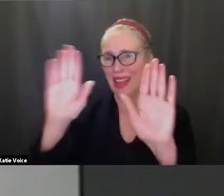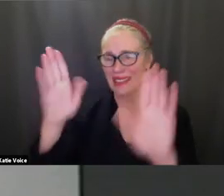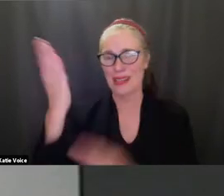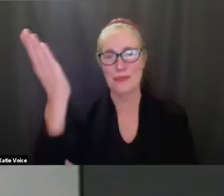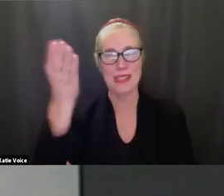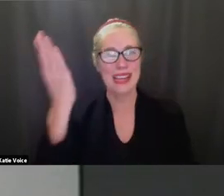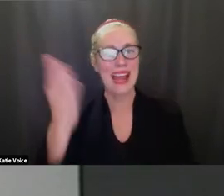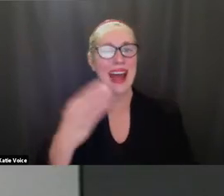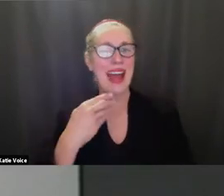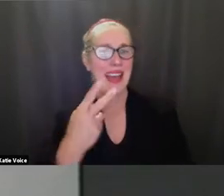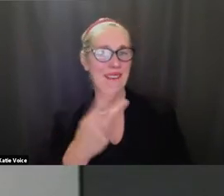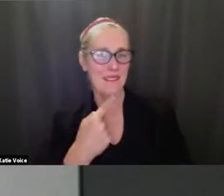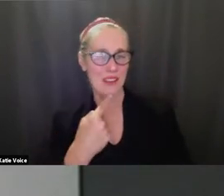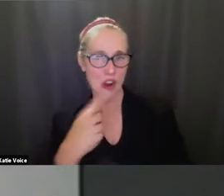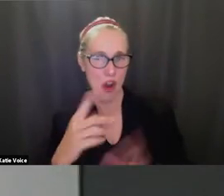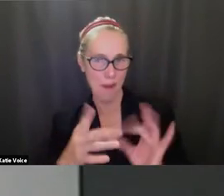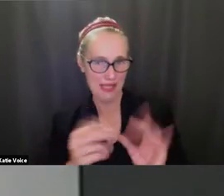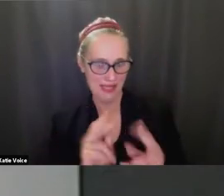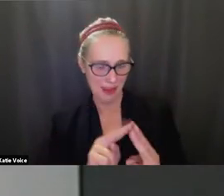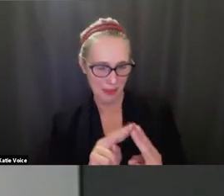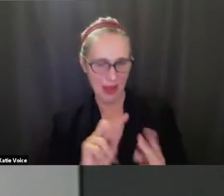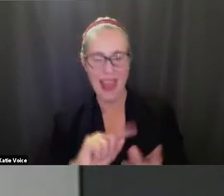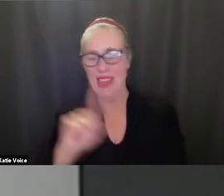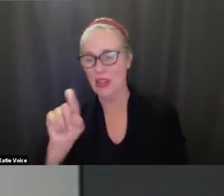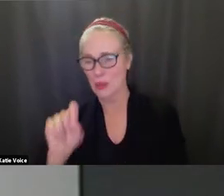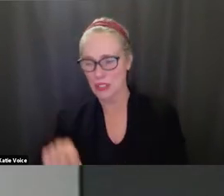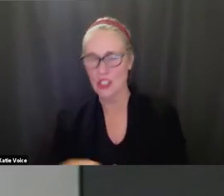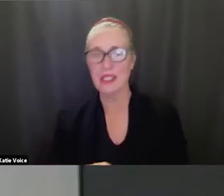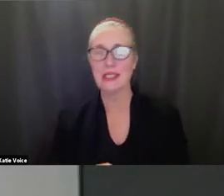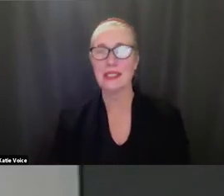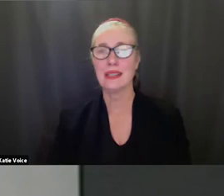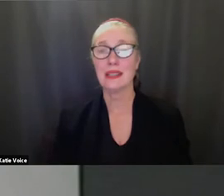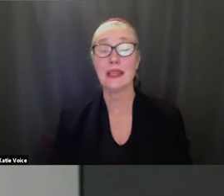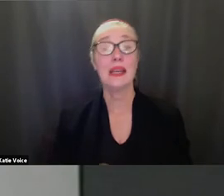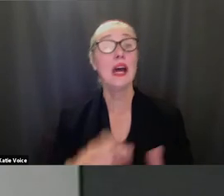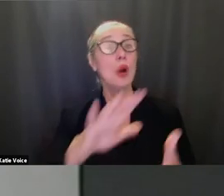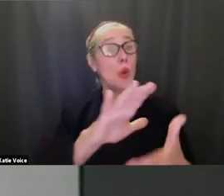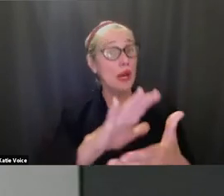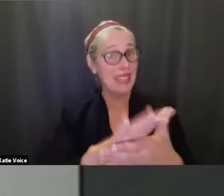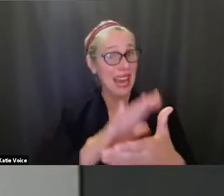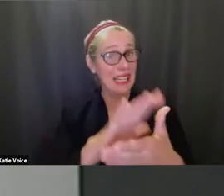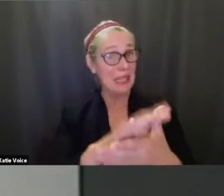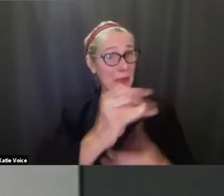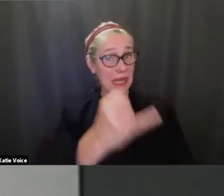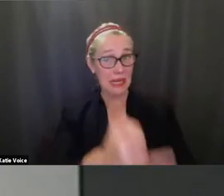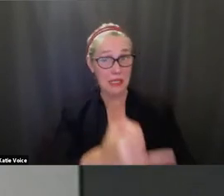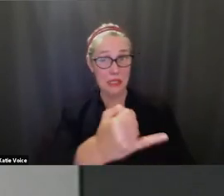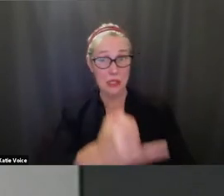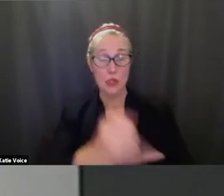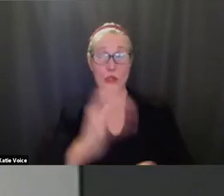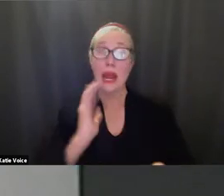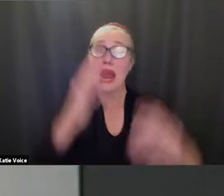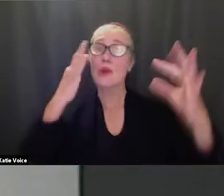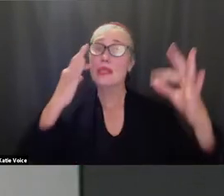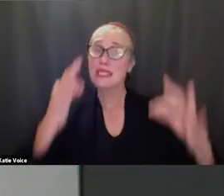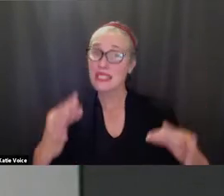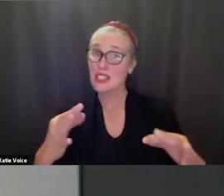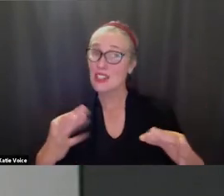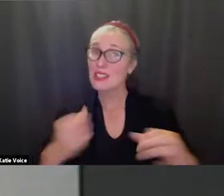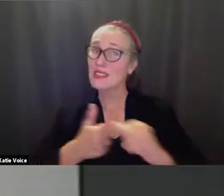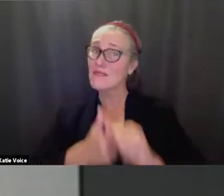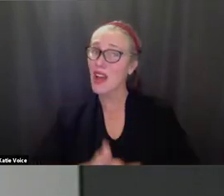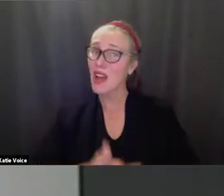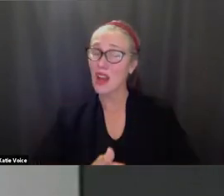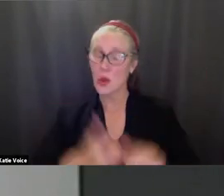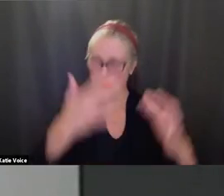couple of questions uh being that we're an academic institution we based our decisions on data so i want to